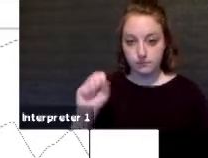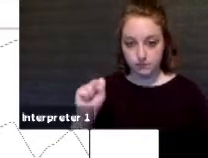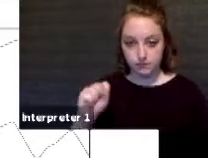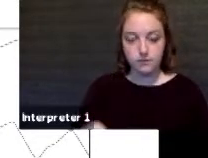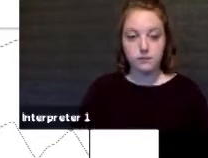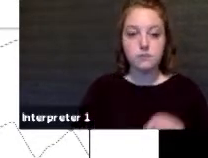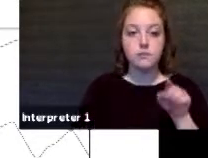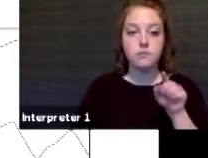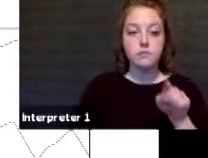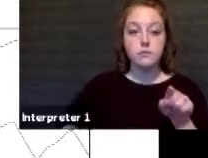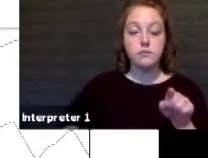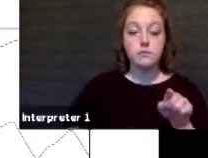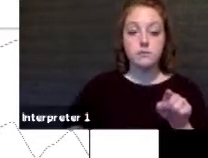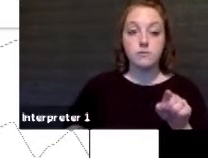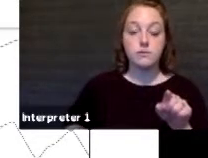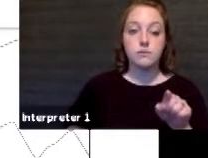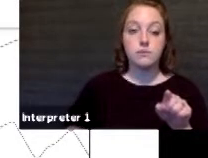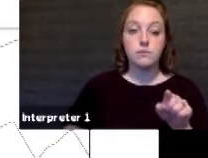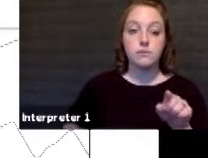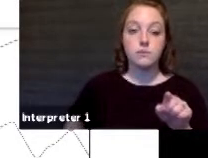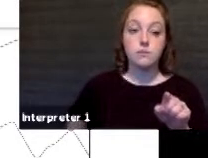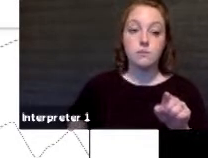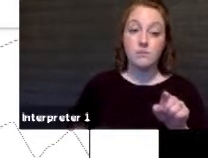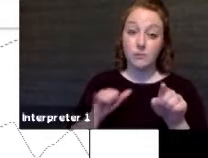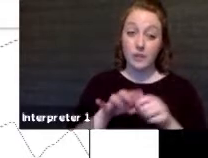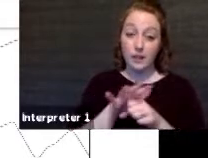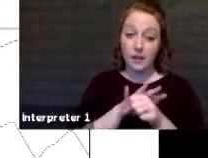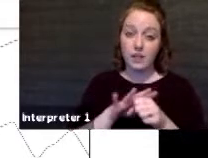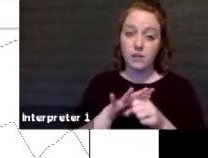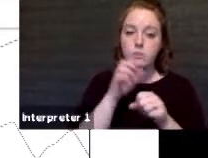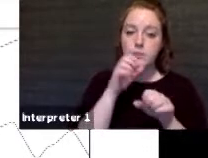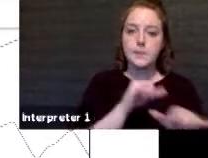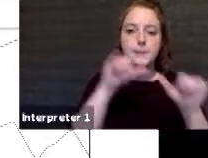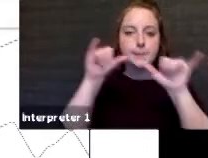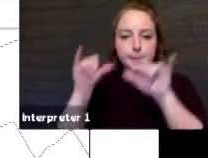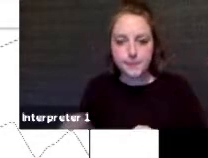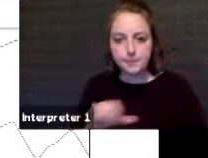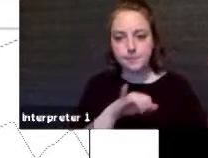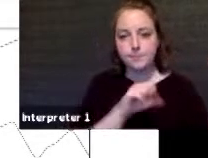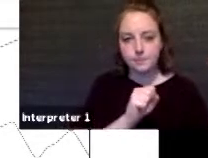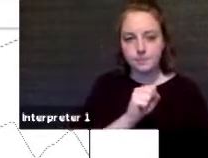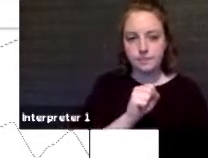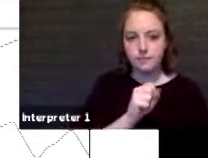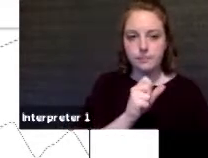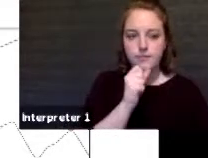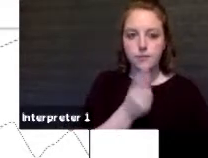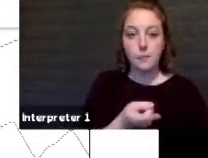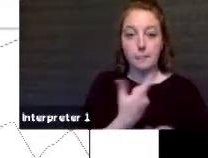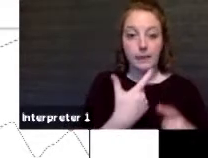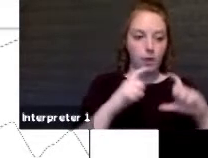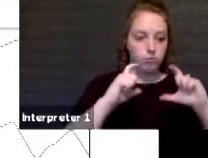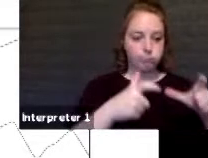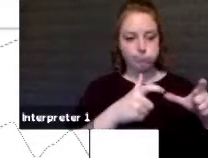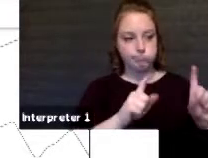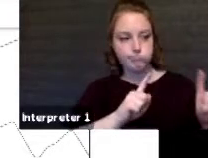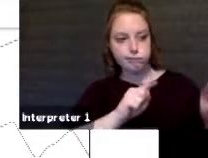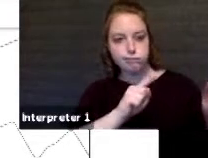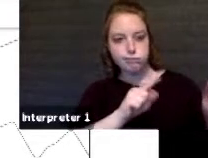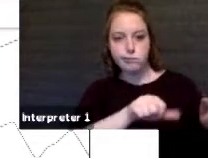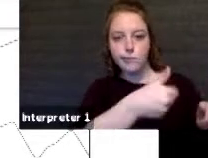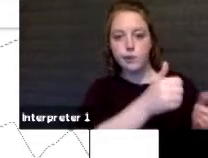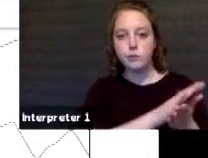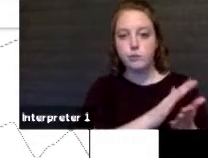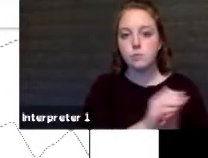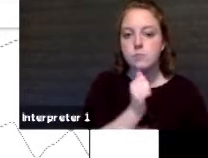Again, nothing quite like that area of Indian Spring where you see geographically a large number of students or a large cluster of students going